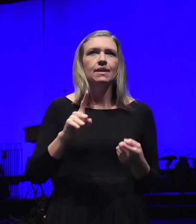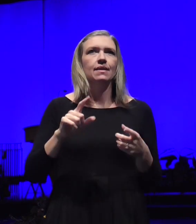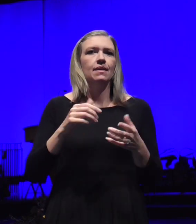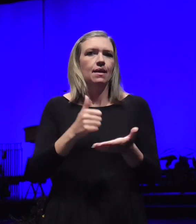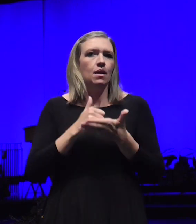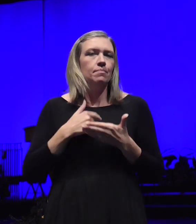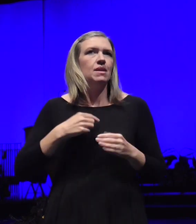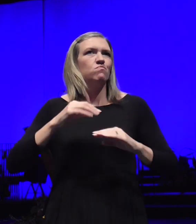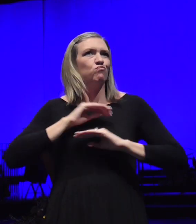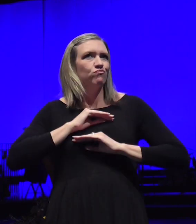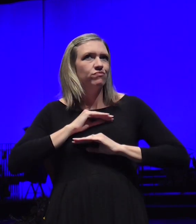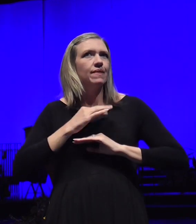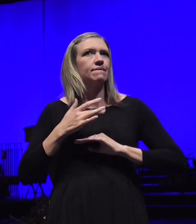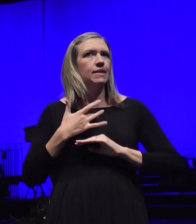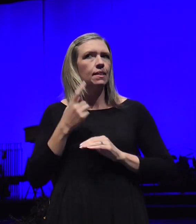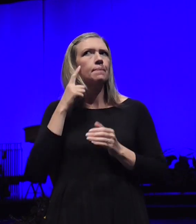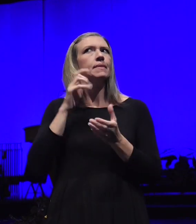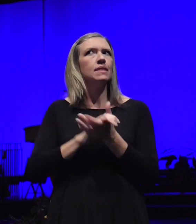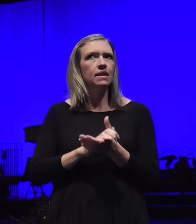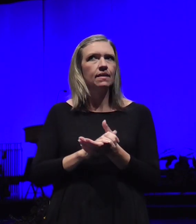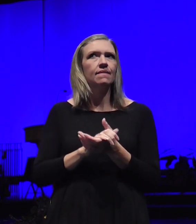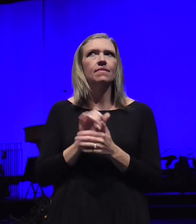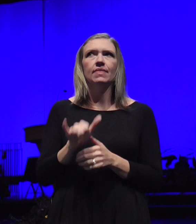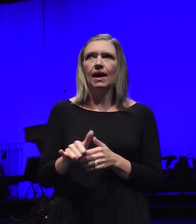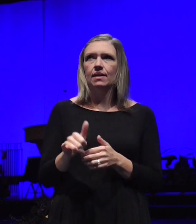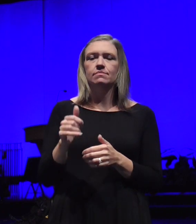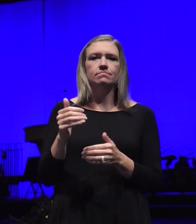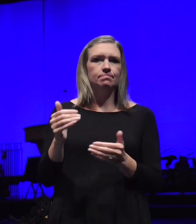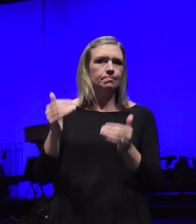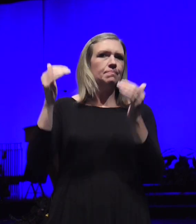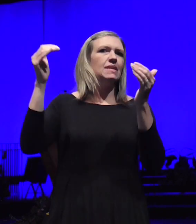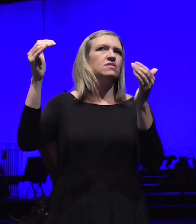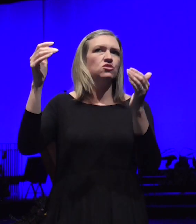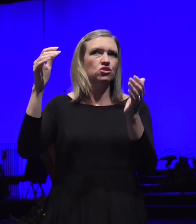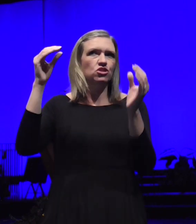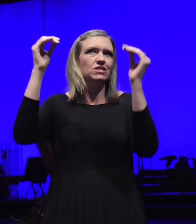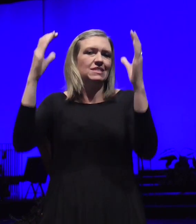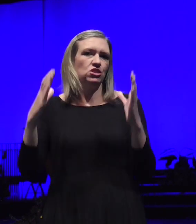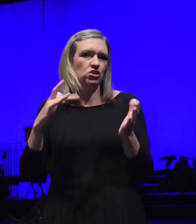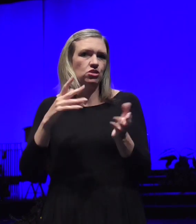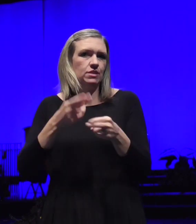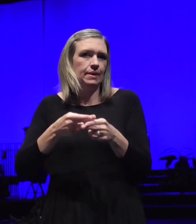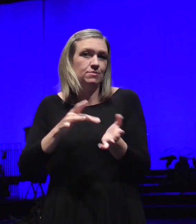belief in that great mystic master teacher, Jesus.